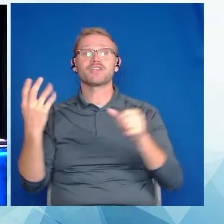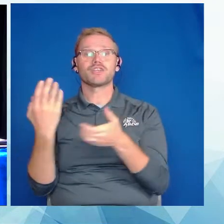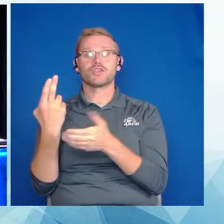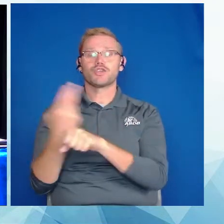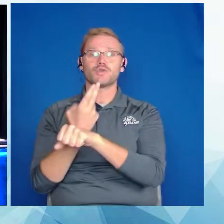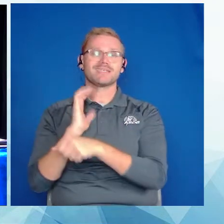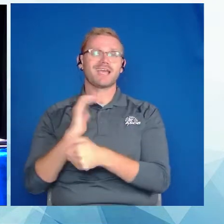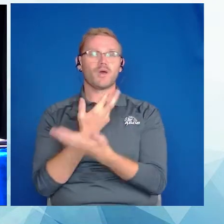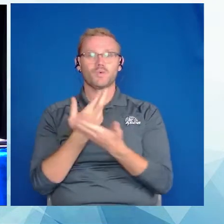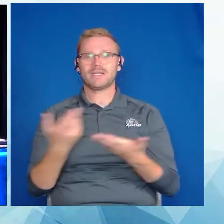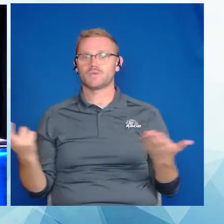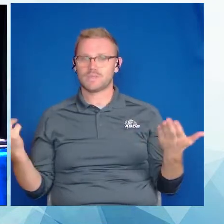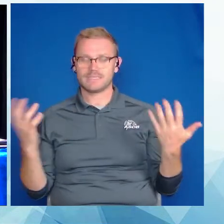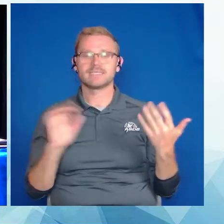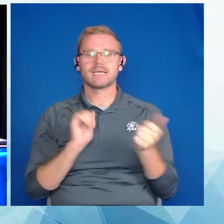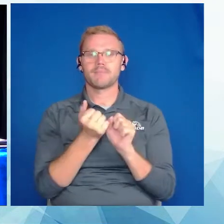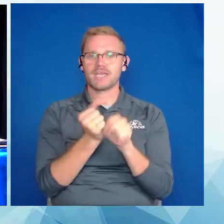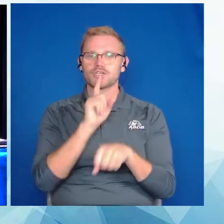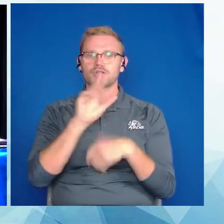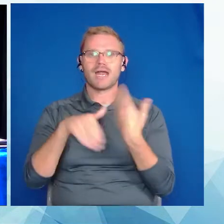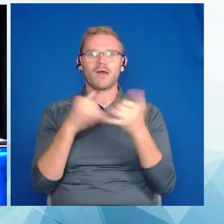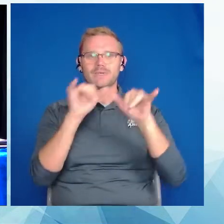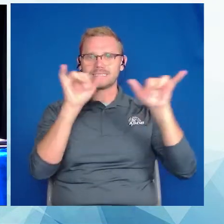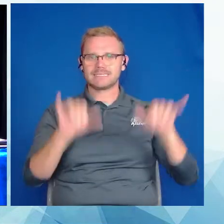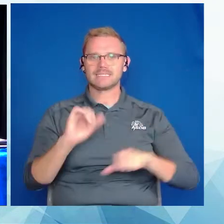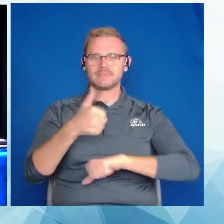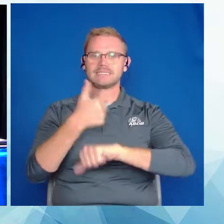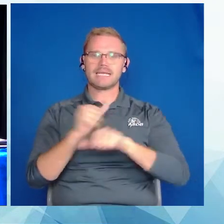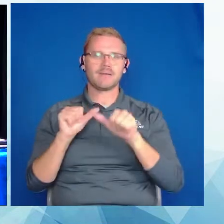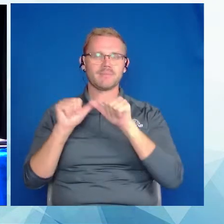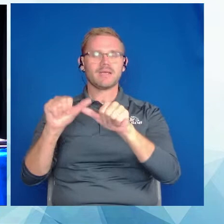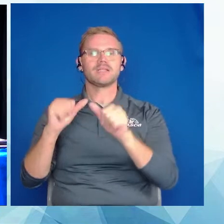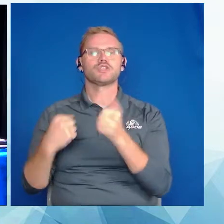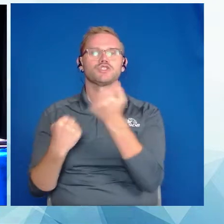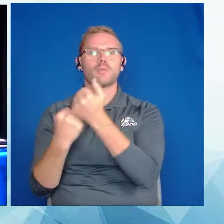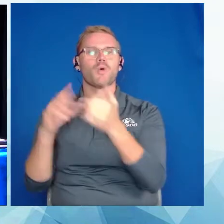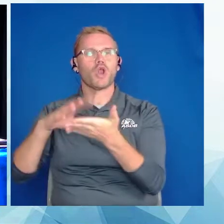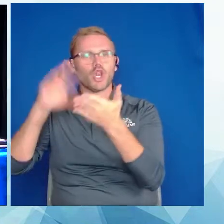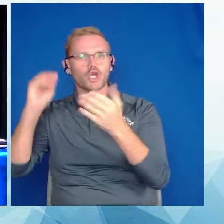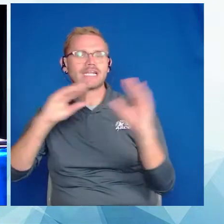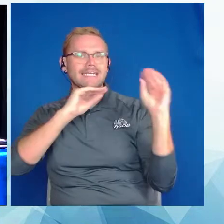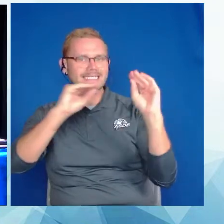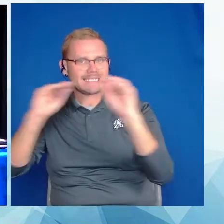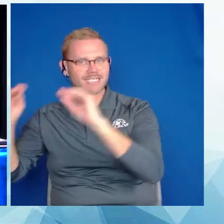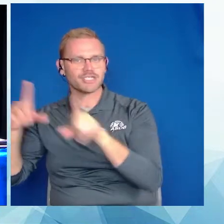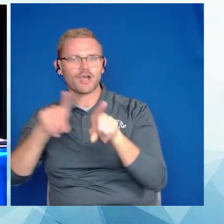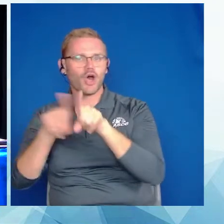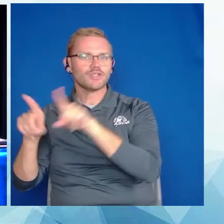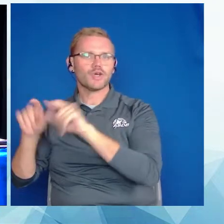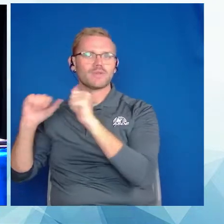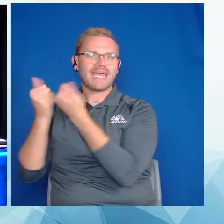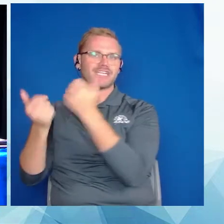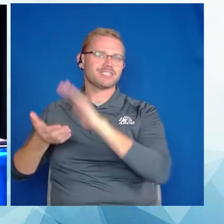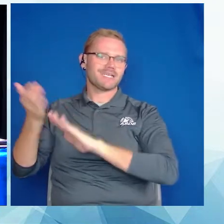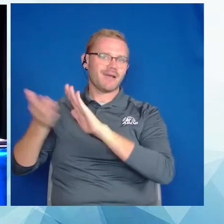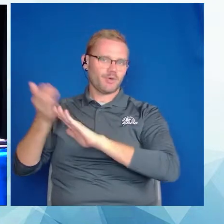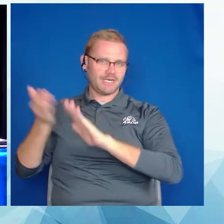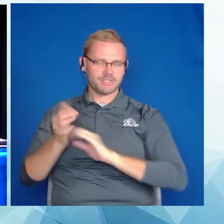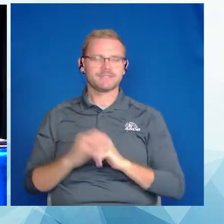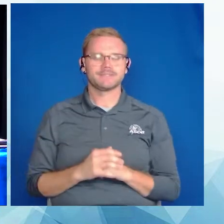our resources and ensuring our systems are in place to support the learning, teaching, as well as the agency